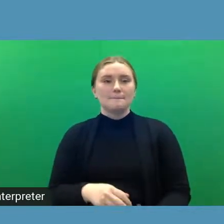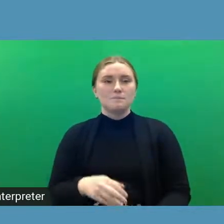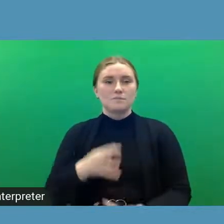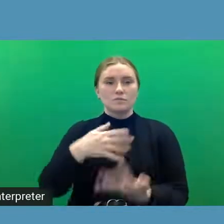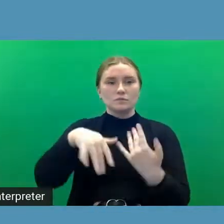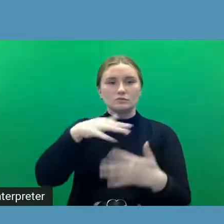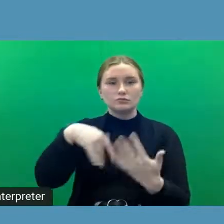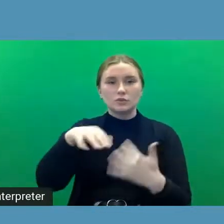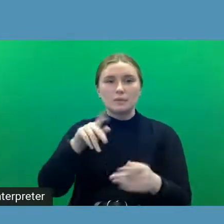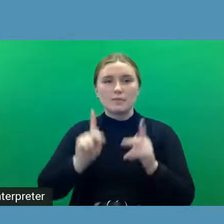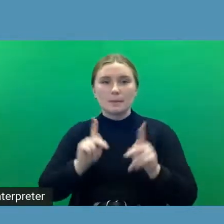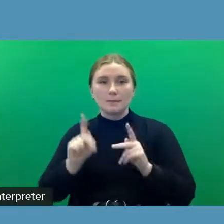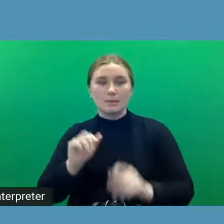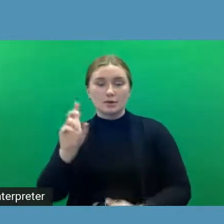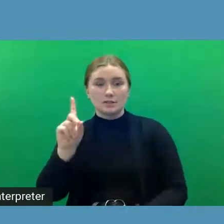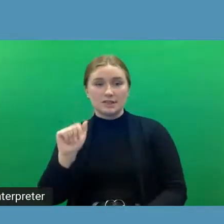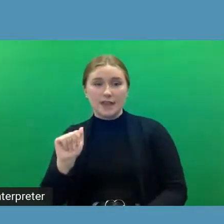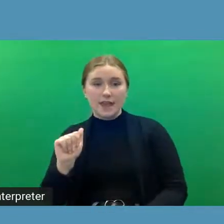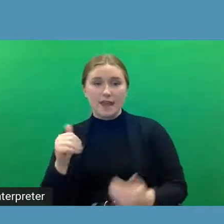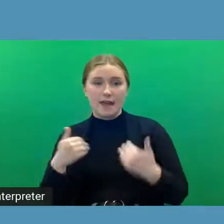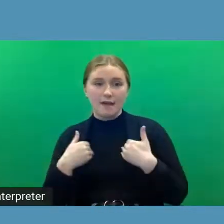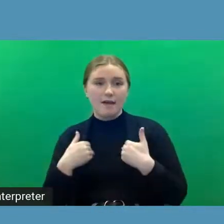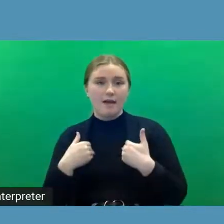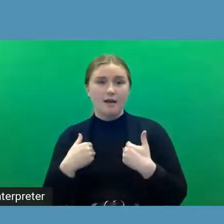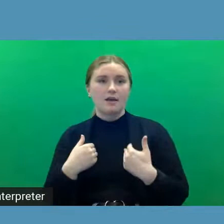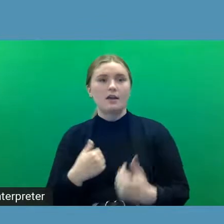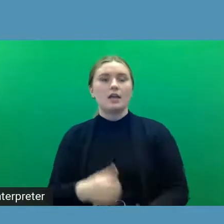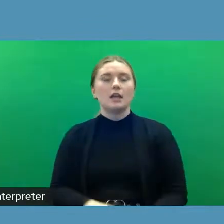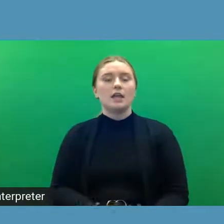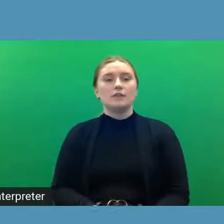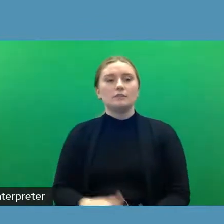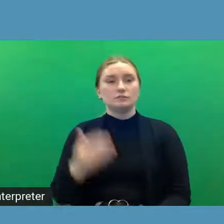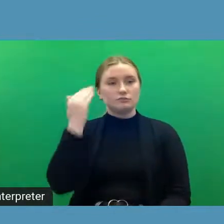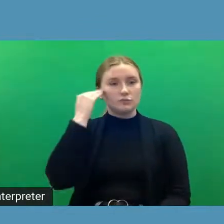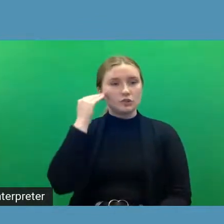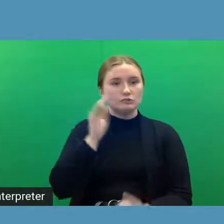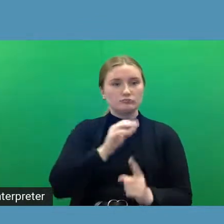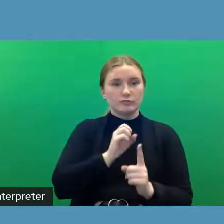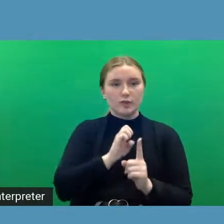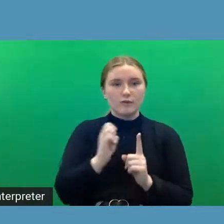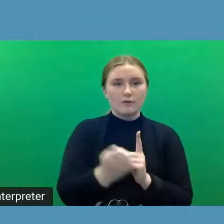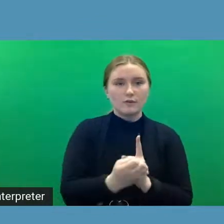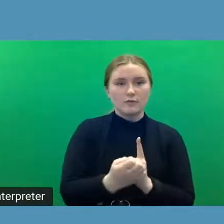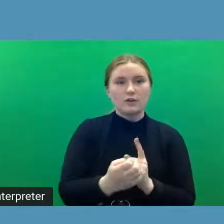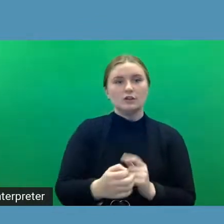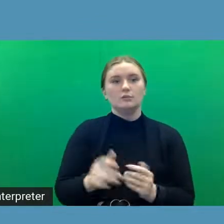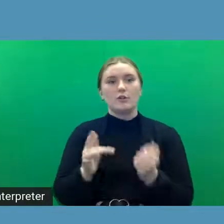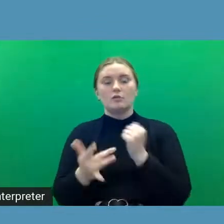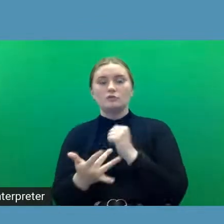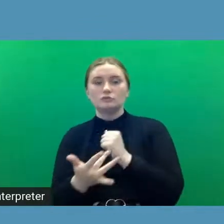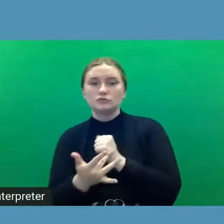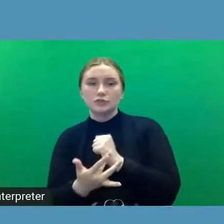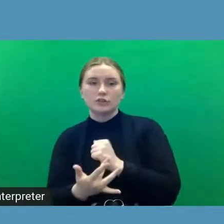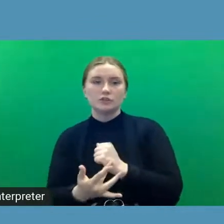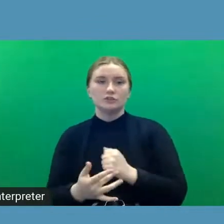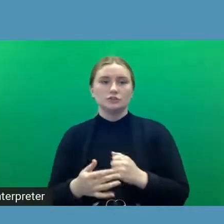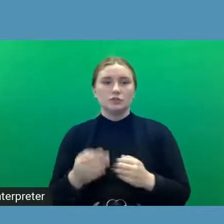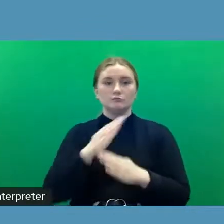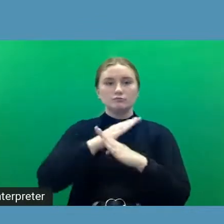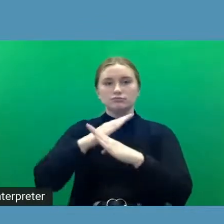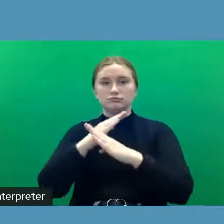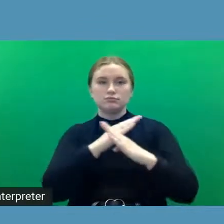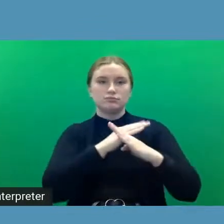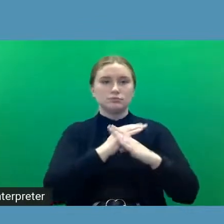with impairments or disabilities and attitudinal, environmental, and technological barriers that hinder their full and